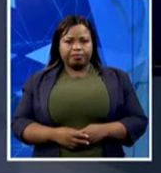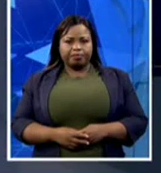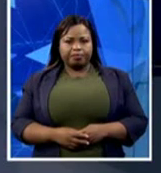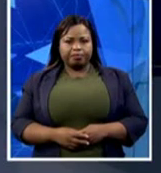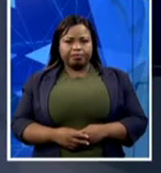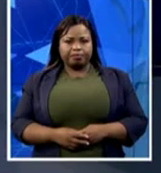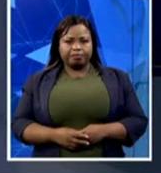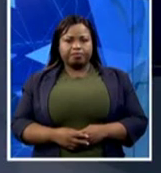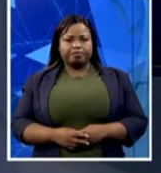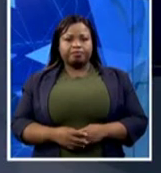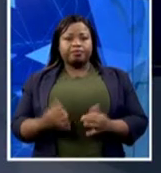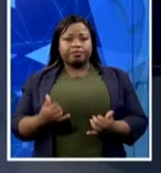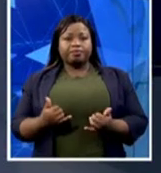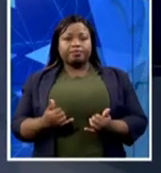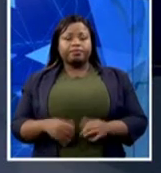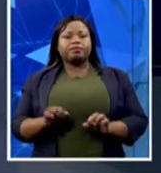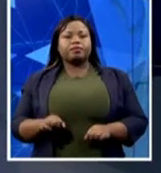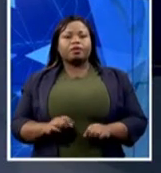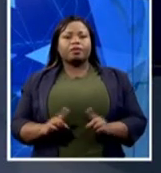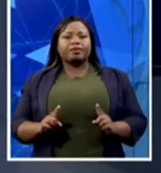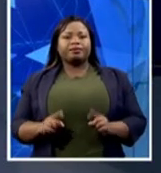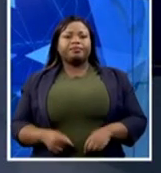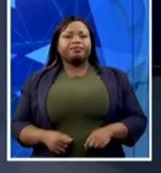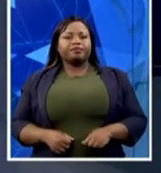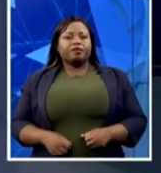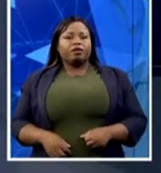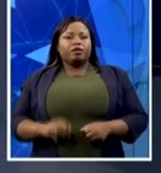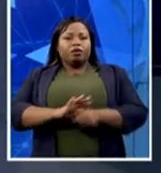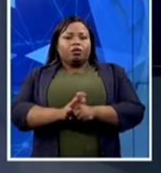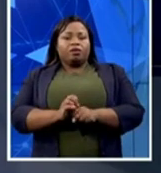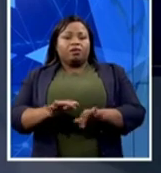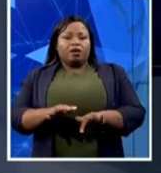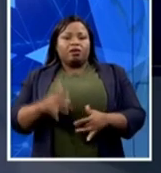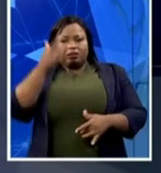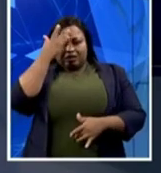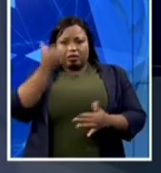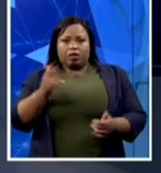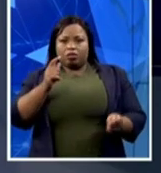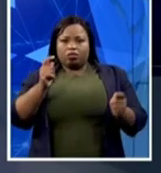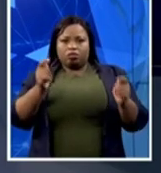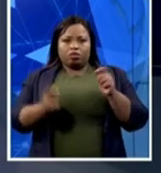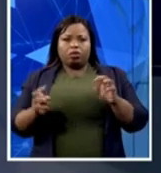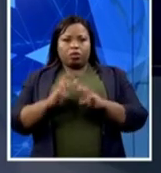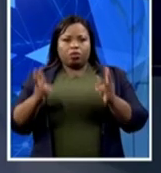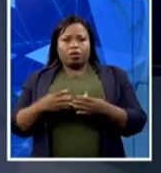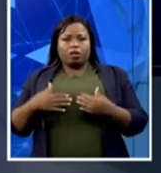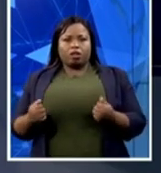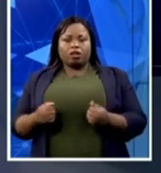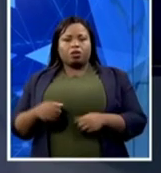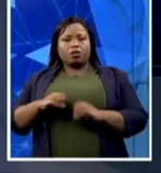The fight against the novel coronavirus has taken a turn. The World Health Organization's Director General, Dr. Tedros